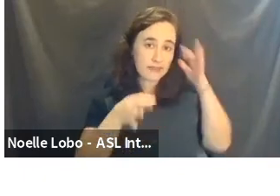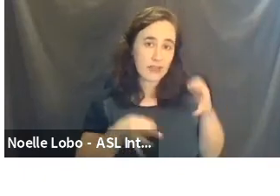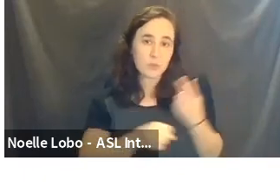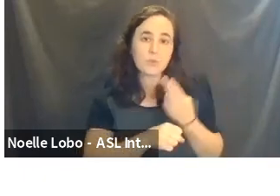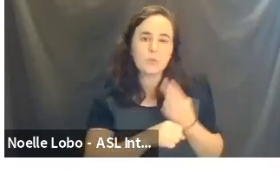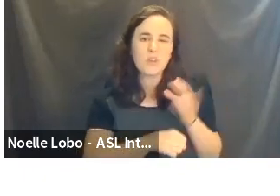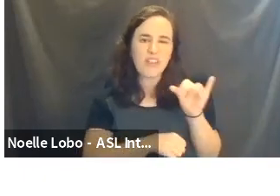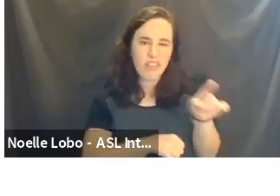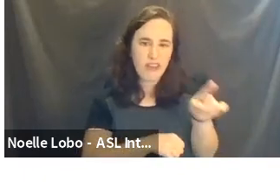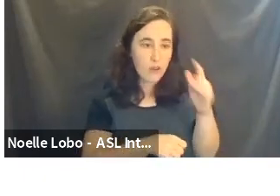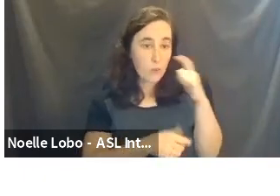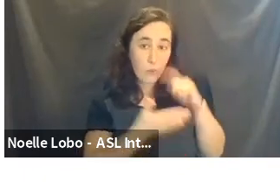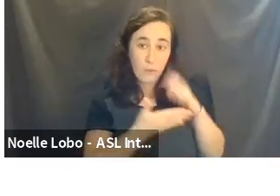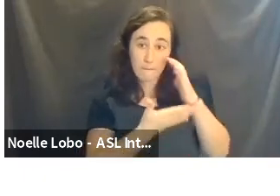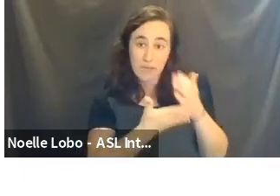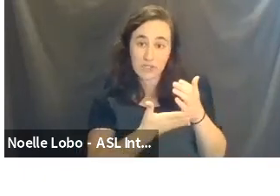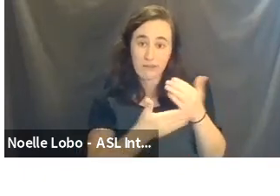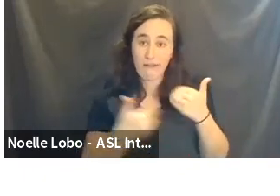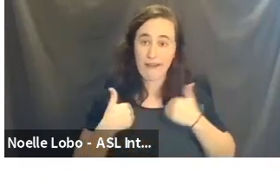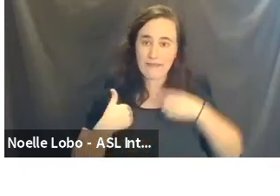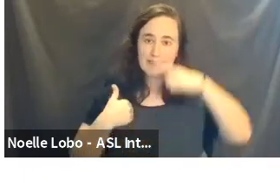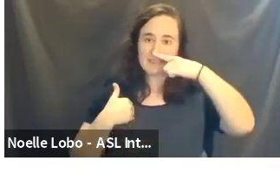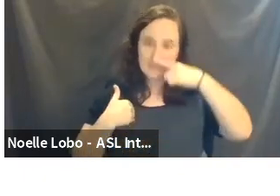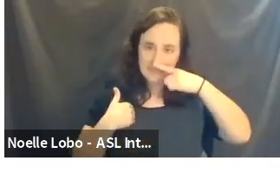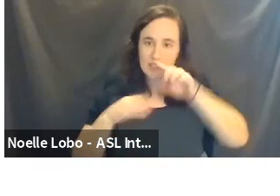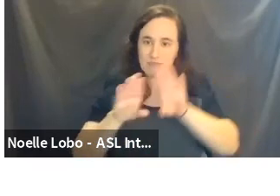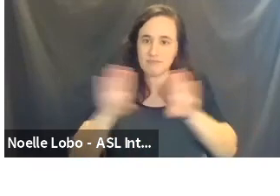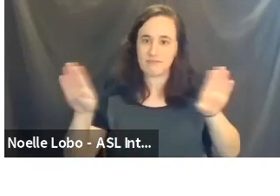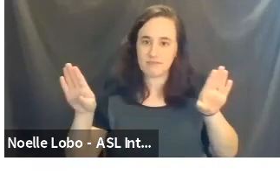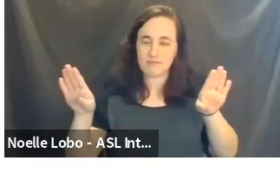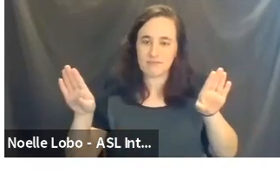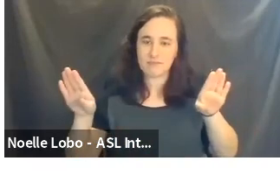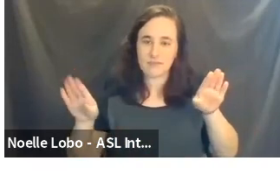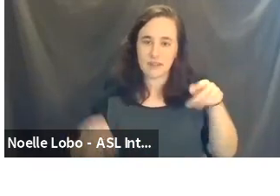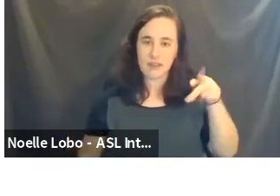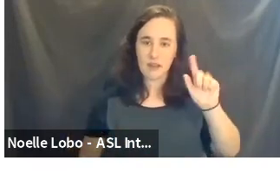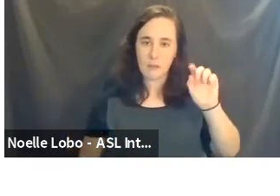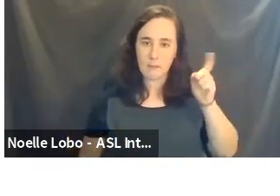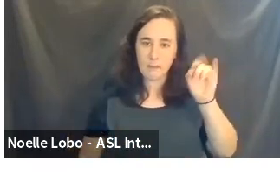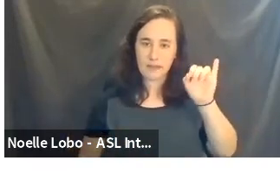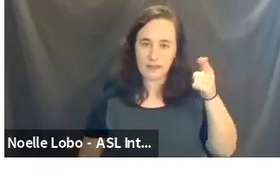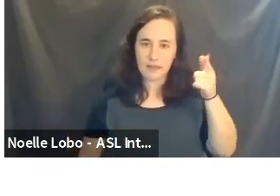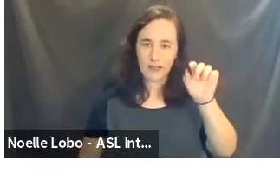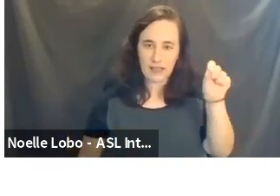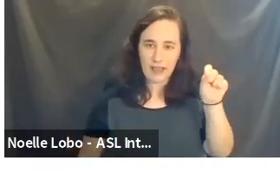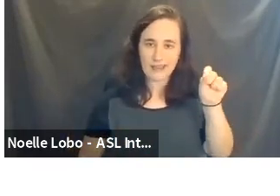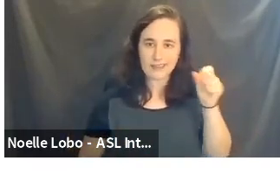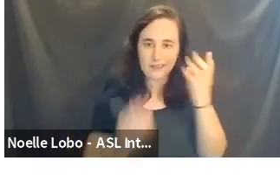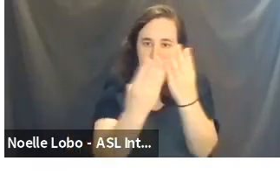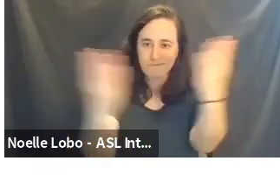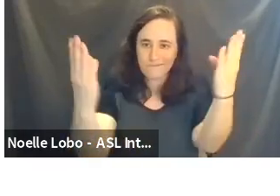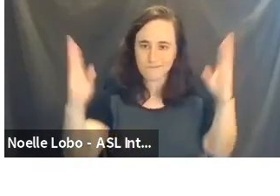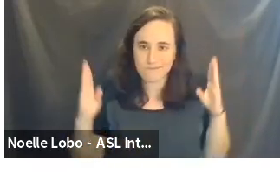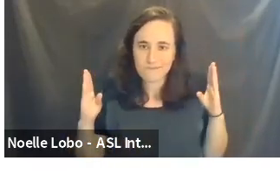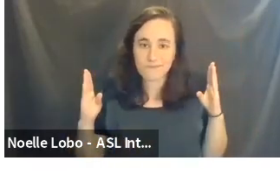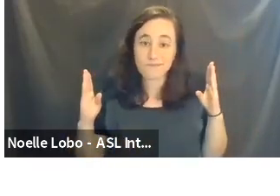is called a sneeze guard. It's plexiglass on three sides of the desk. And each of those devices can